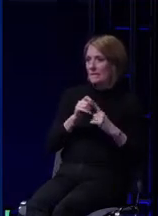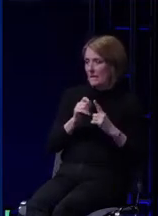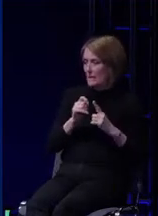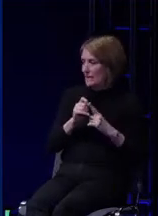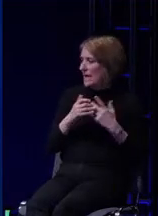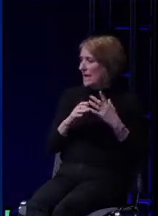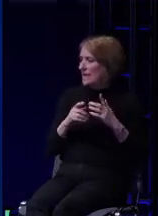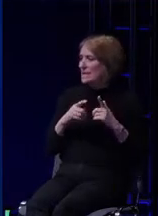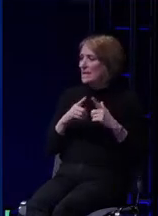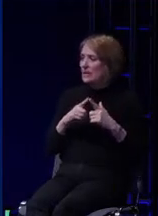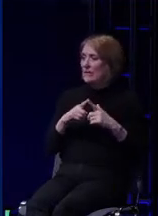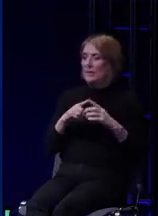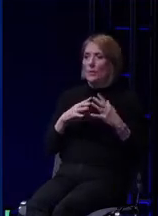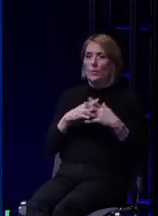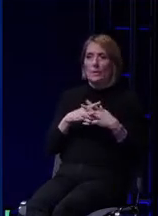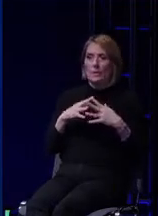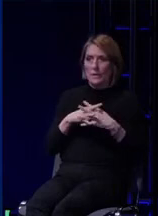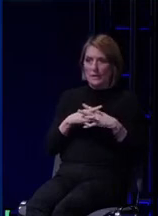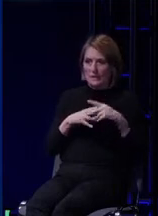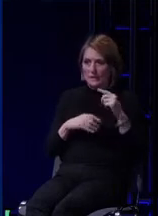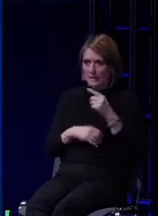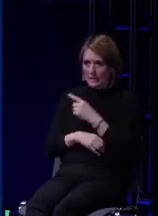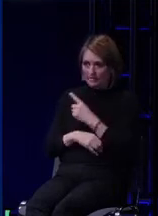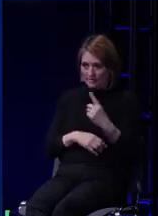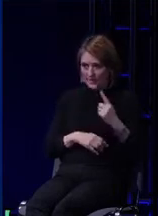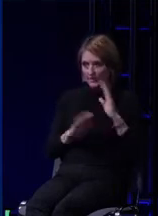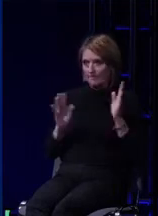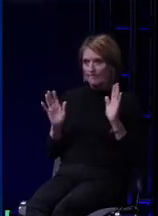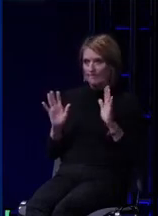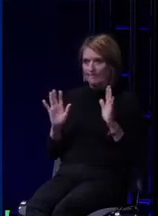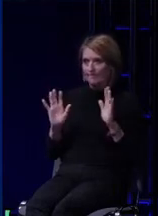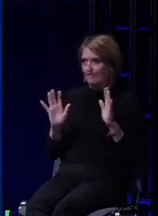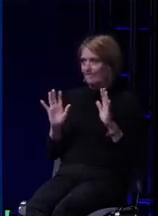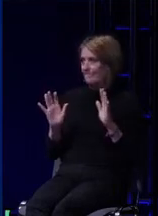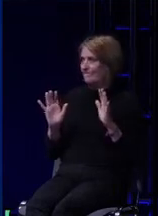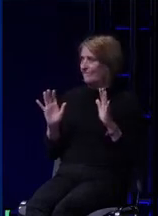and Erik Winquist at the end there. So please, give me a hand.